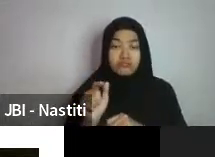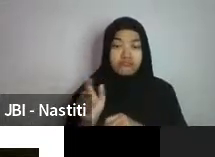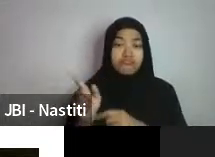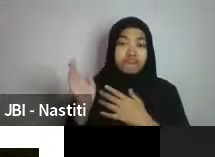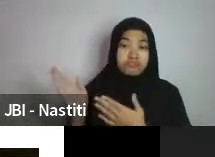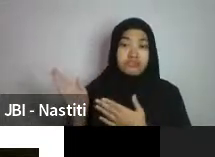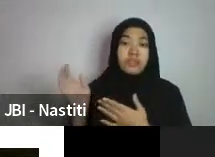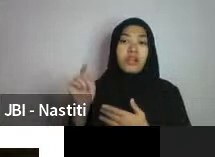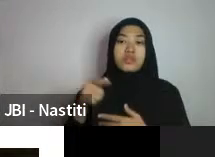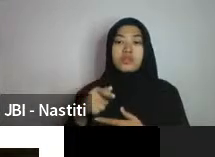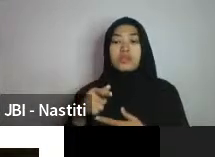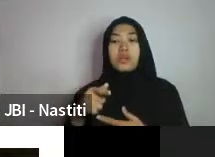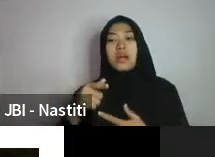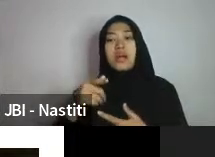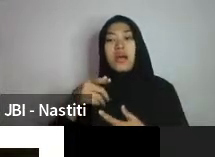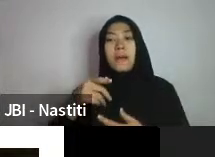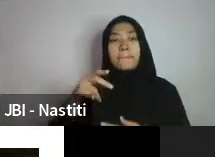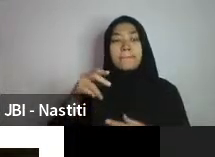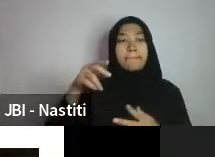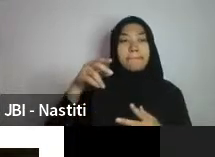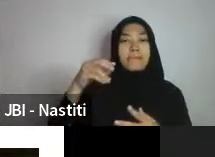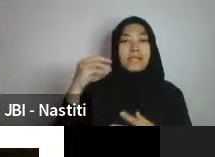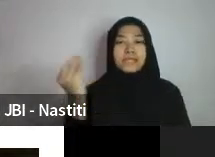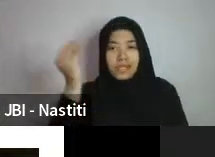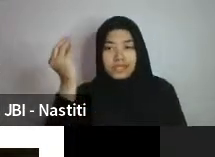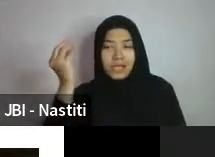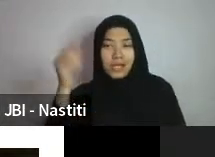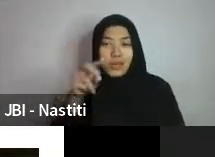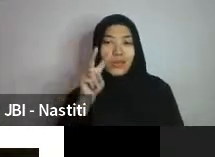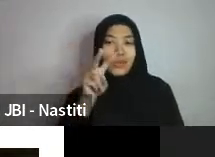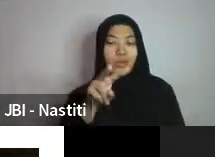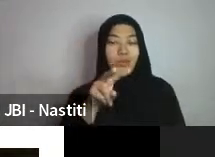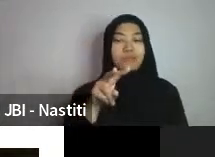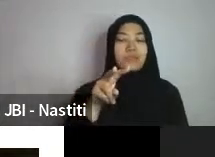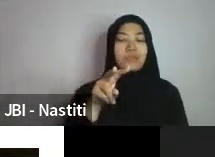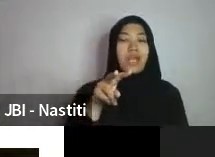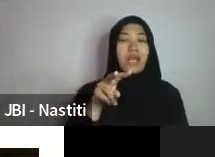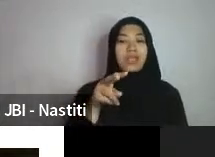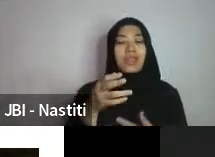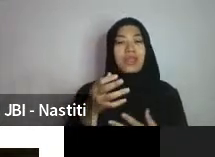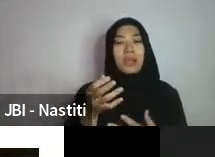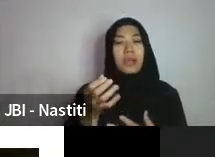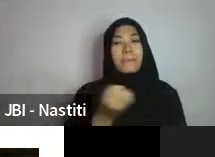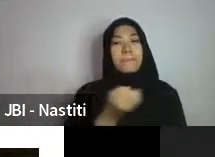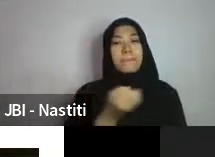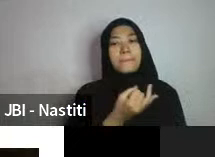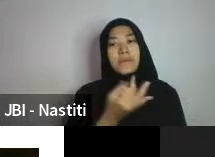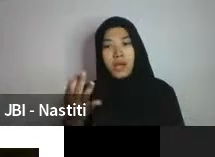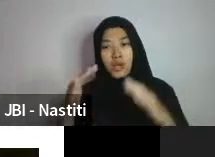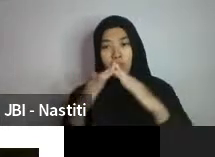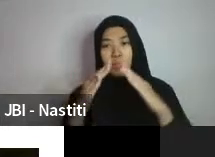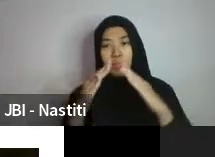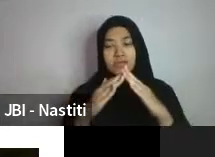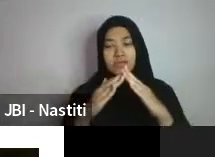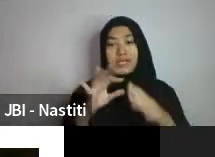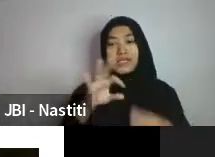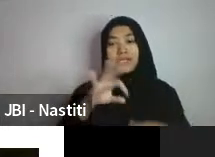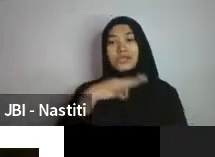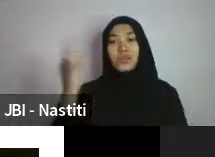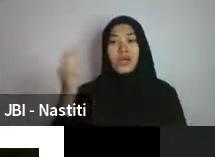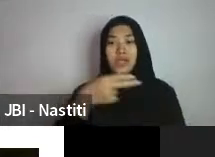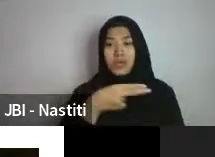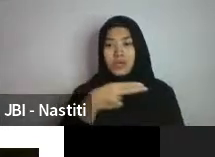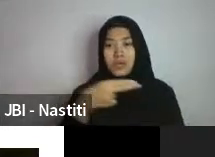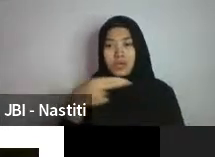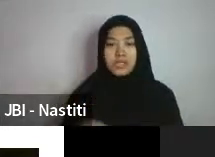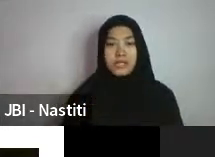two big wings close together. The tropical model was pavilions spread out. So they made